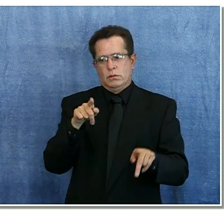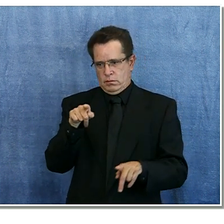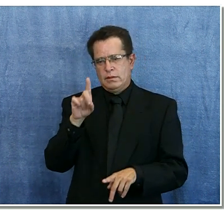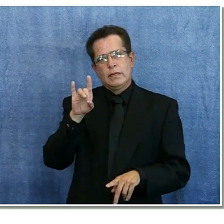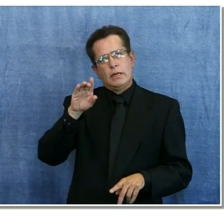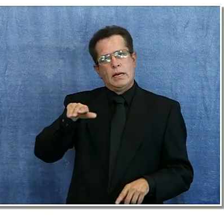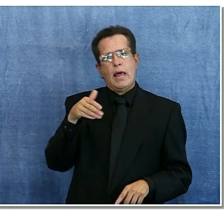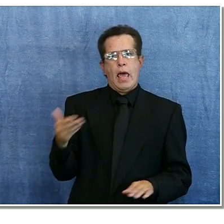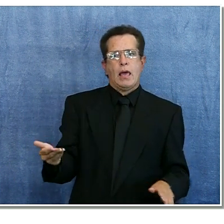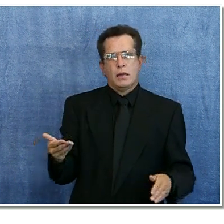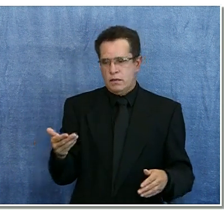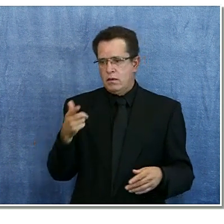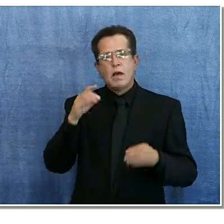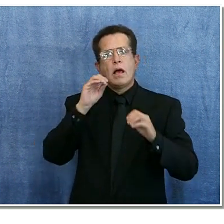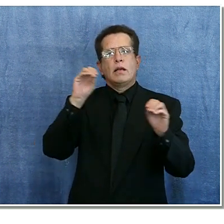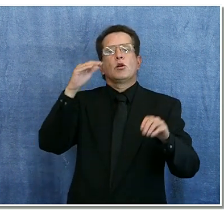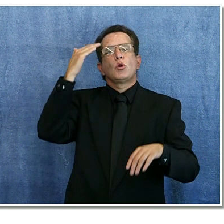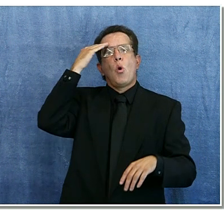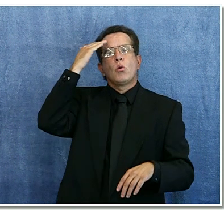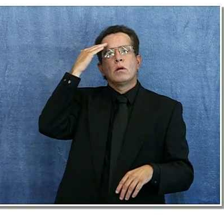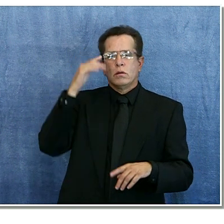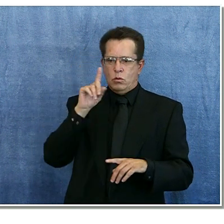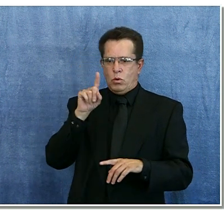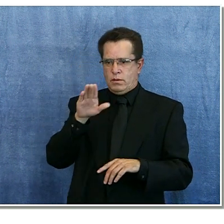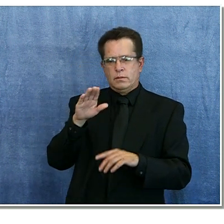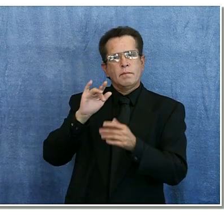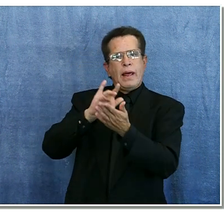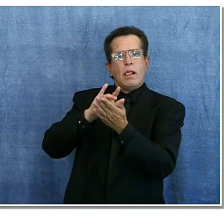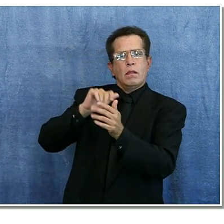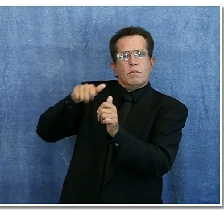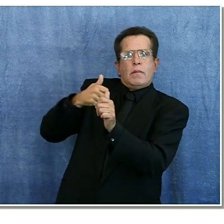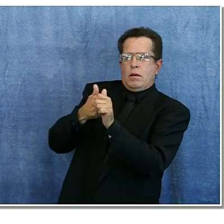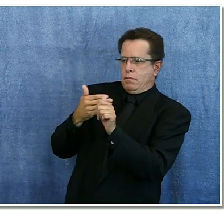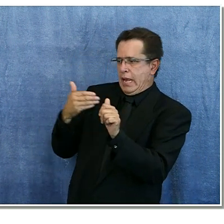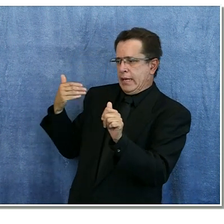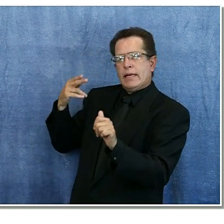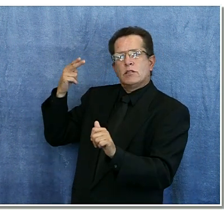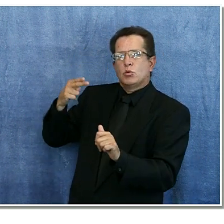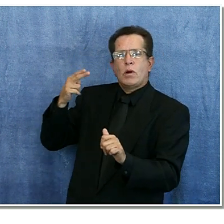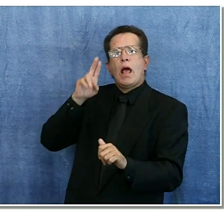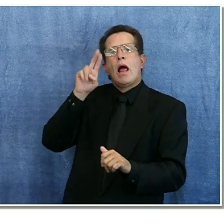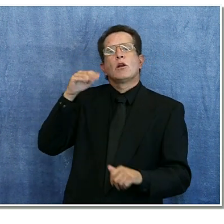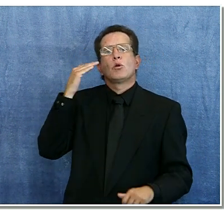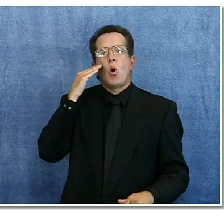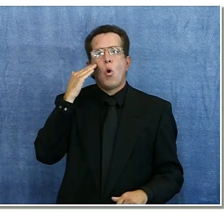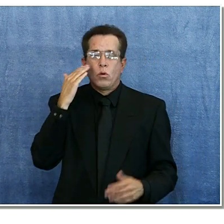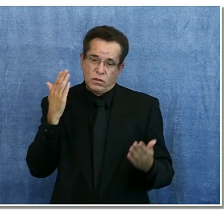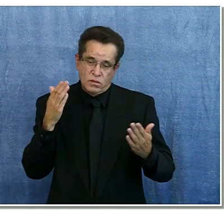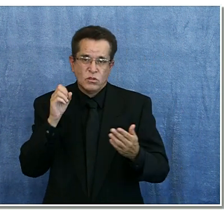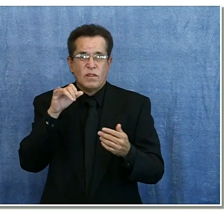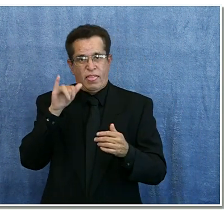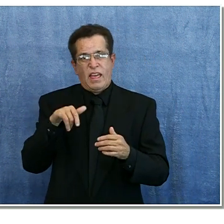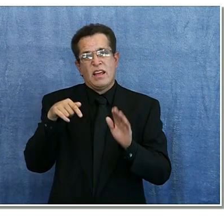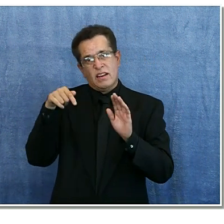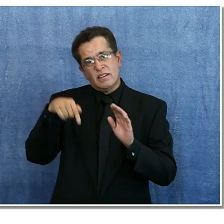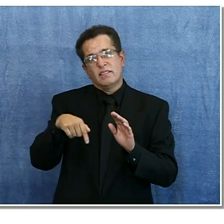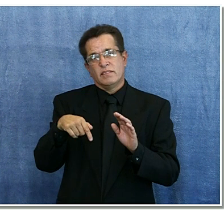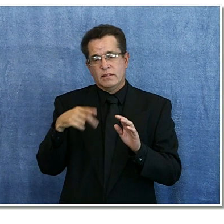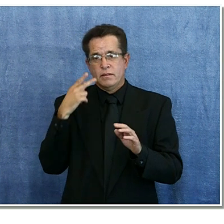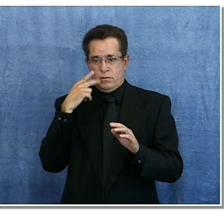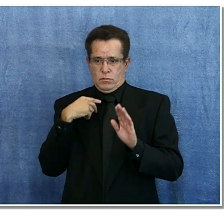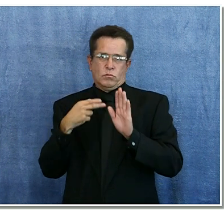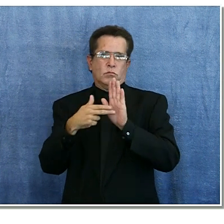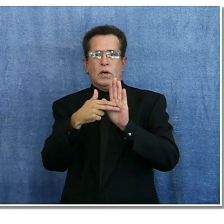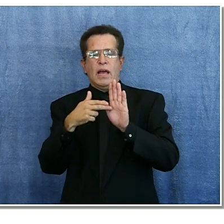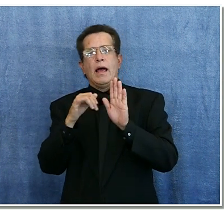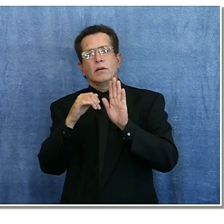where there was unknown information about the underlying medical condition, and that has subsequently been